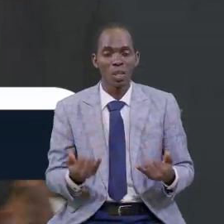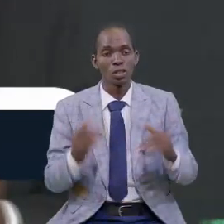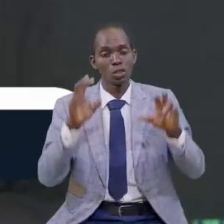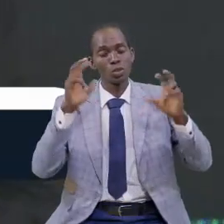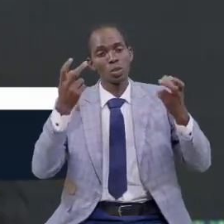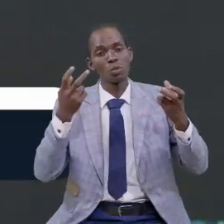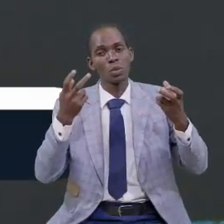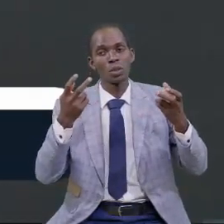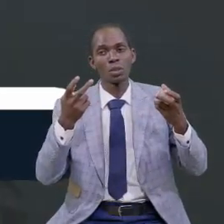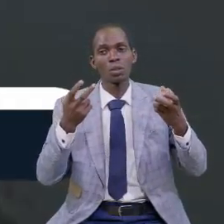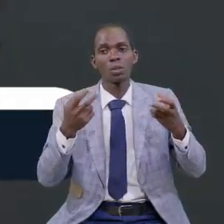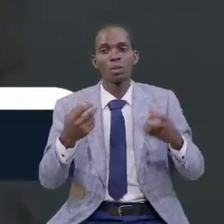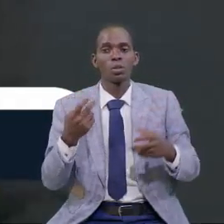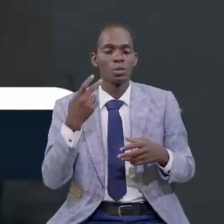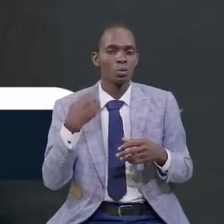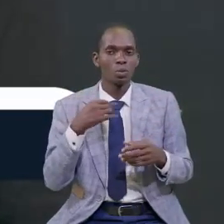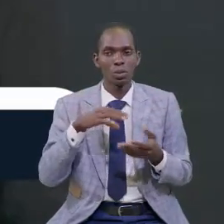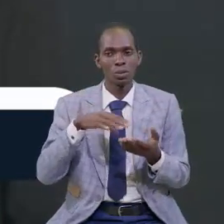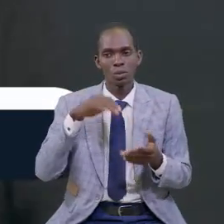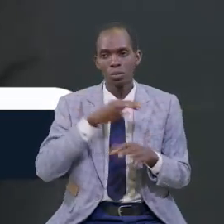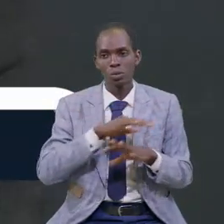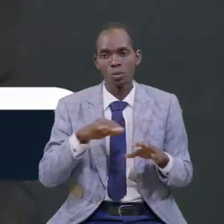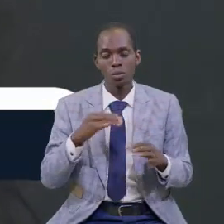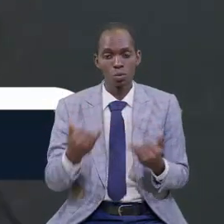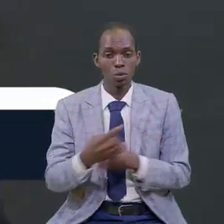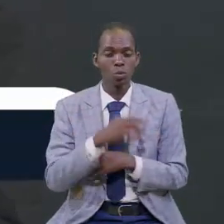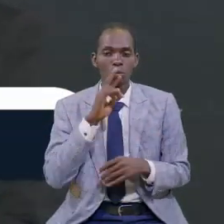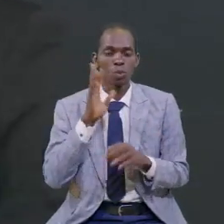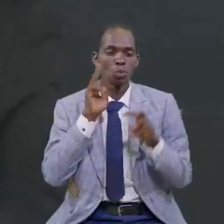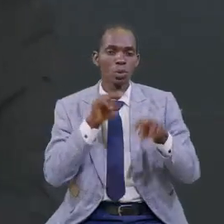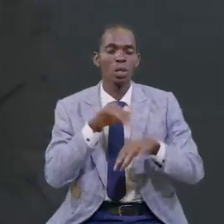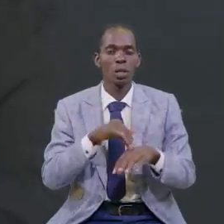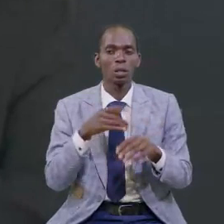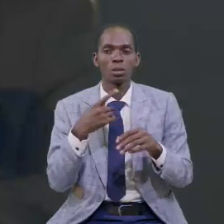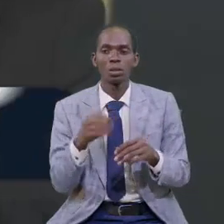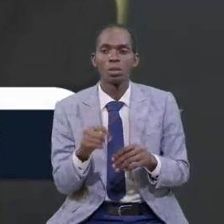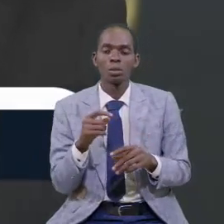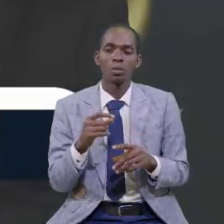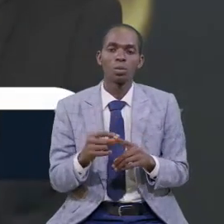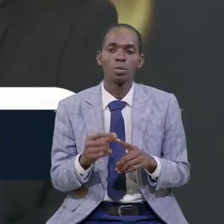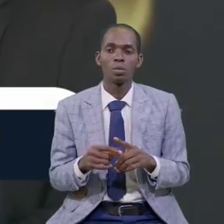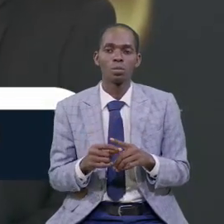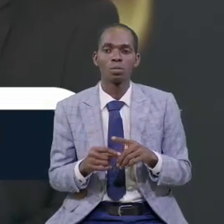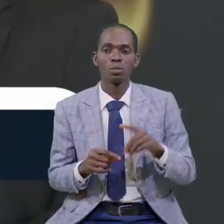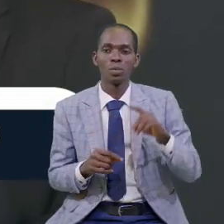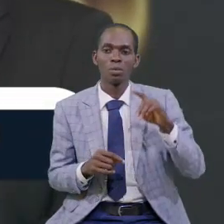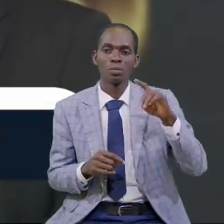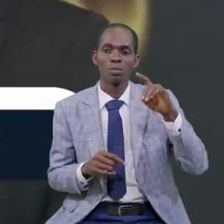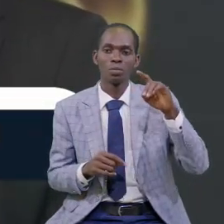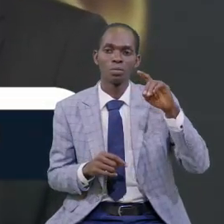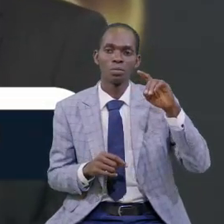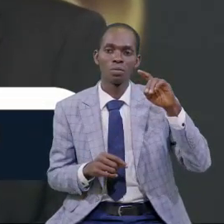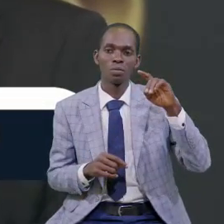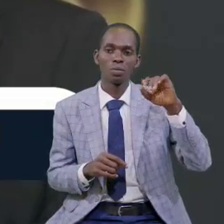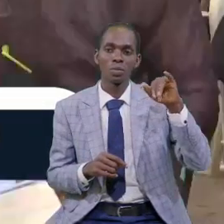with J, K, L, and M. Number one, Jesus, the just, the